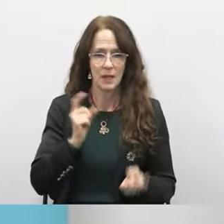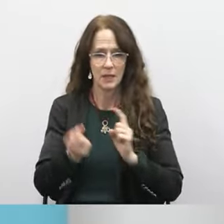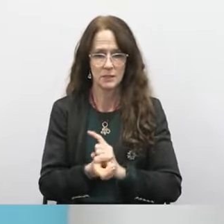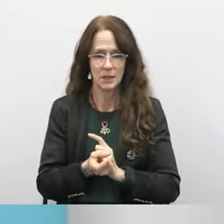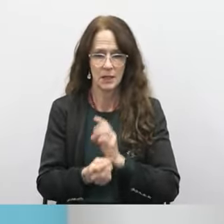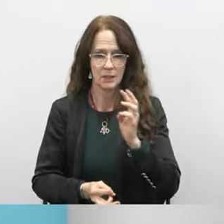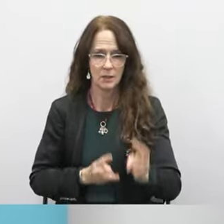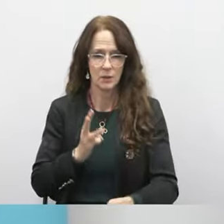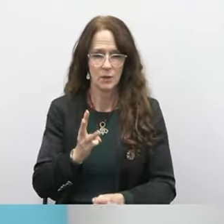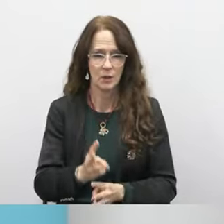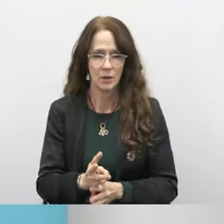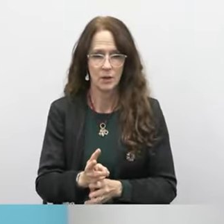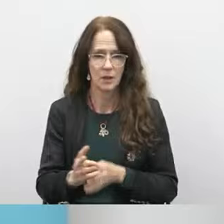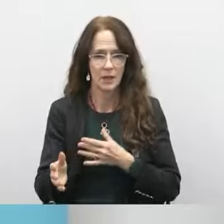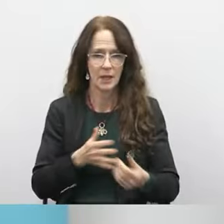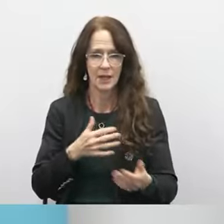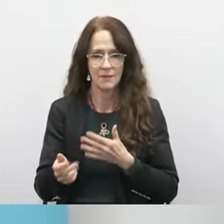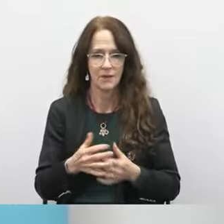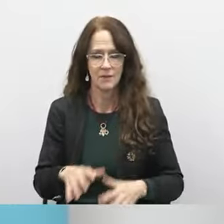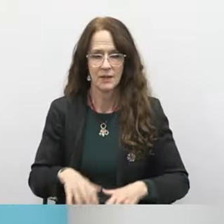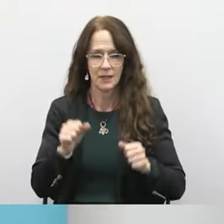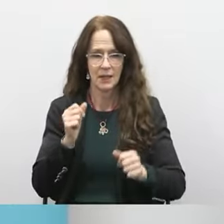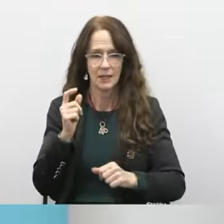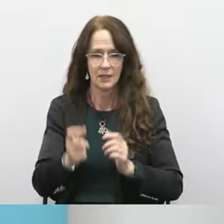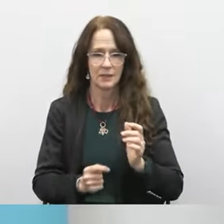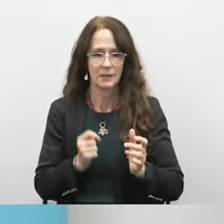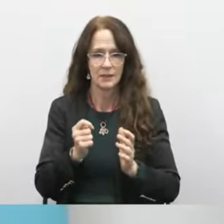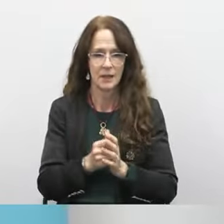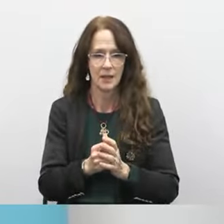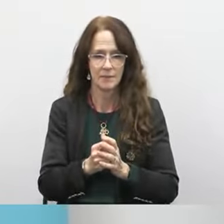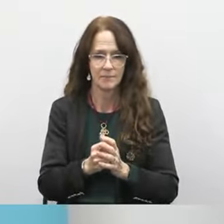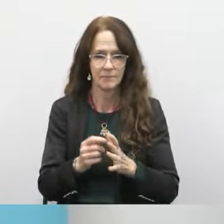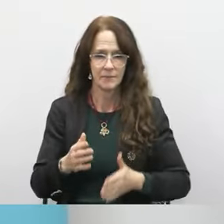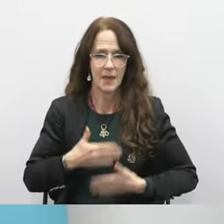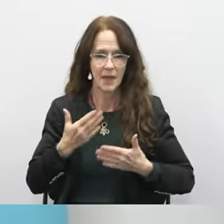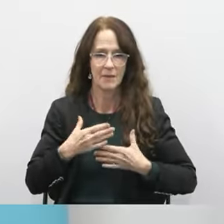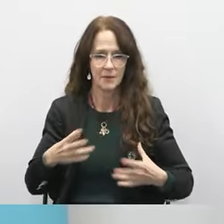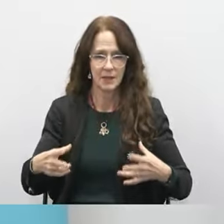world, even if it takes time. Happy holidays.